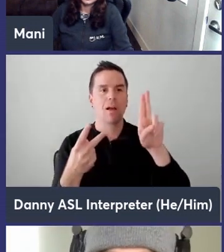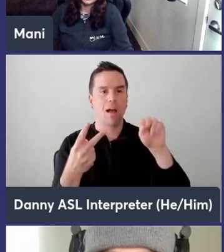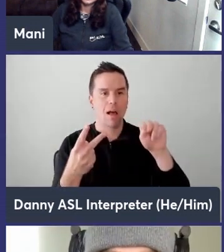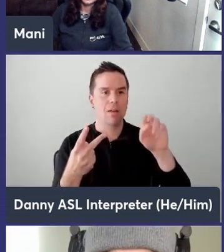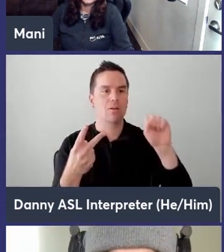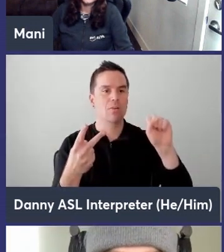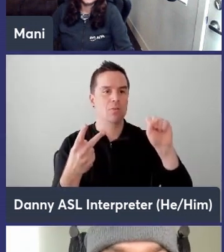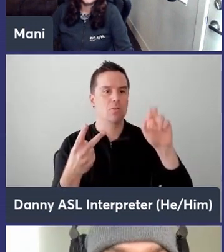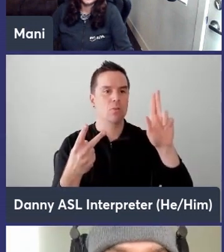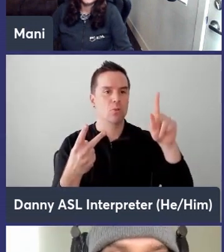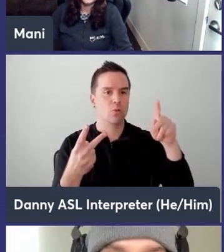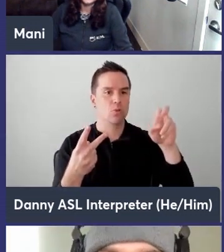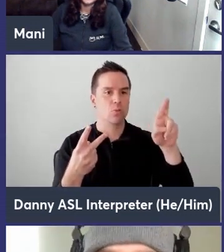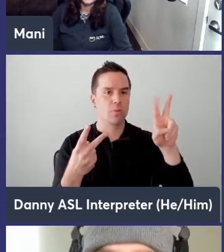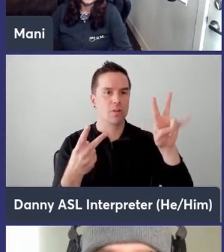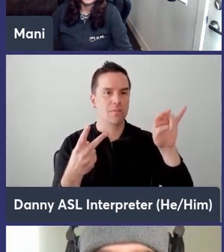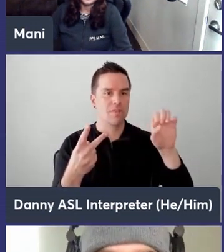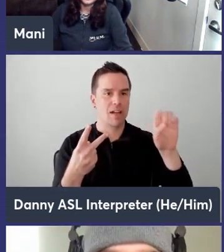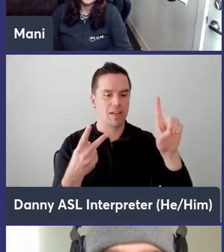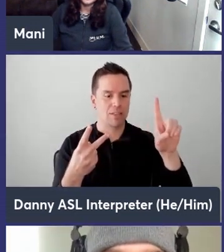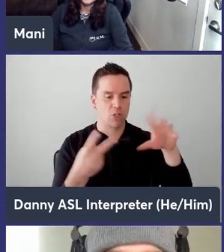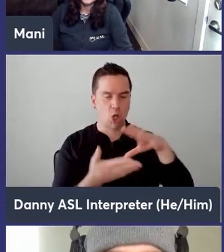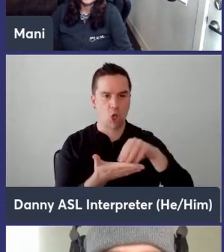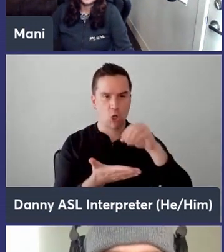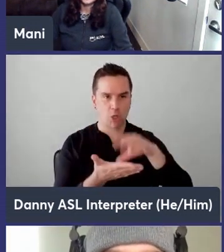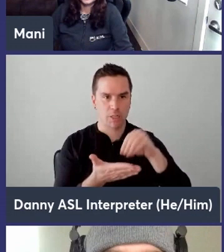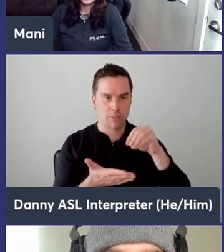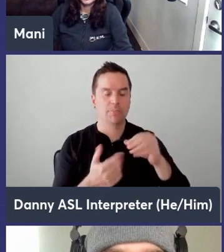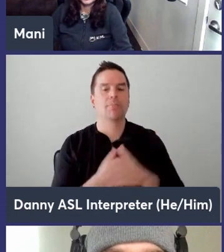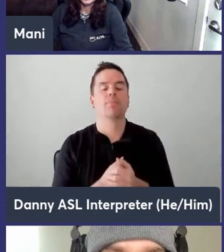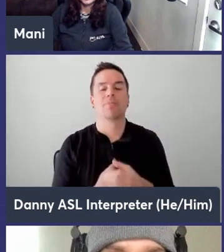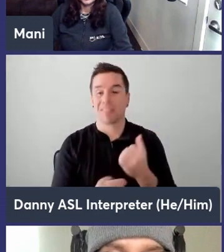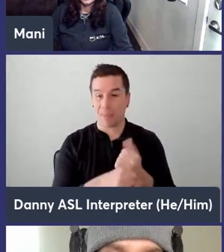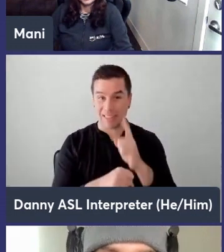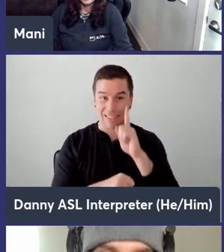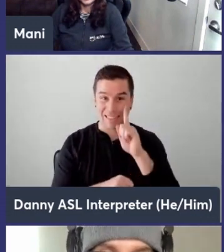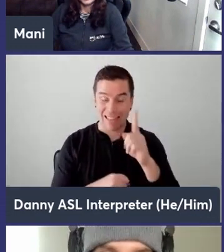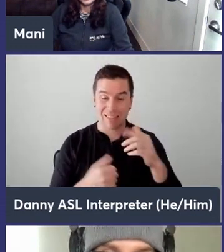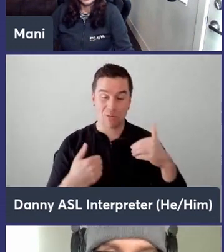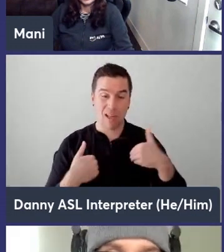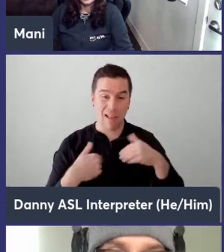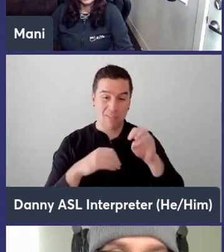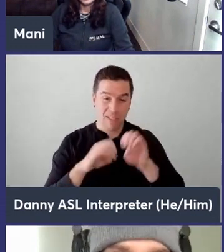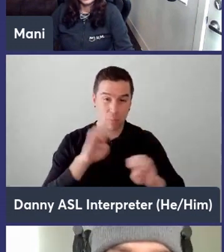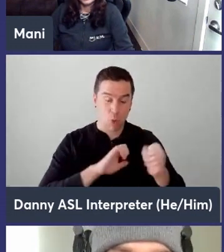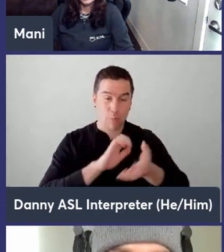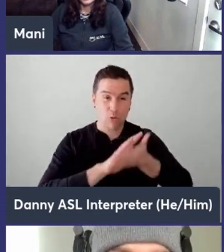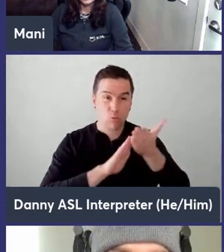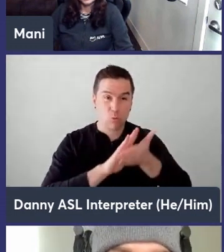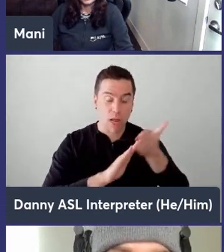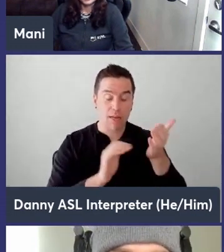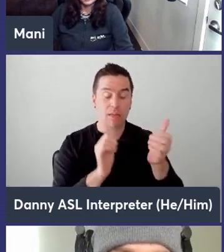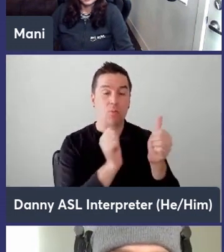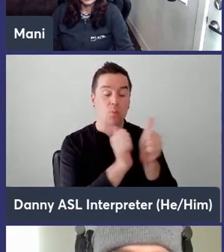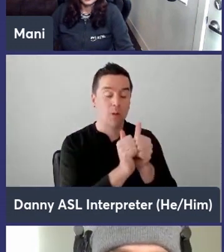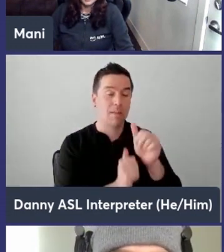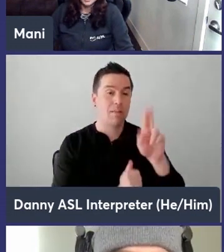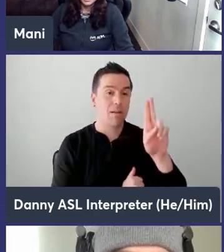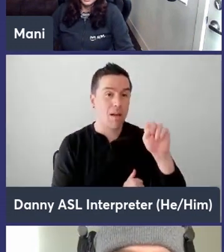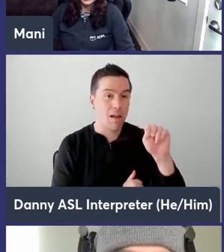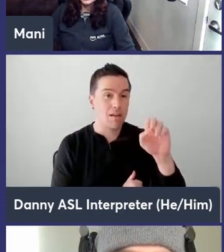can't do it for sure, but maybe can you give our audience a rundown of the difference between unsupervised and supervised